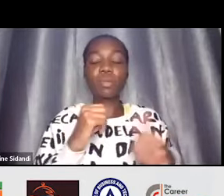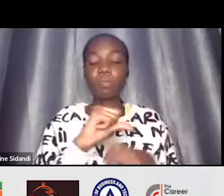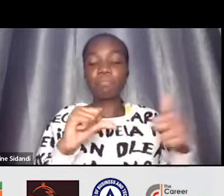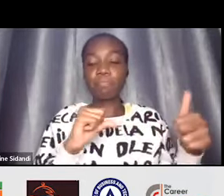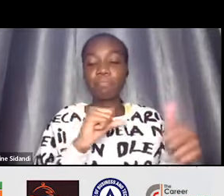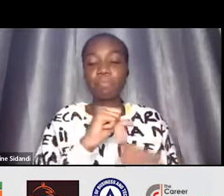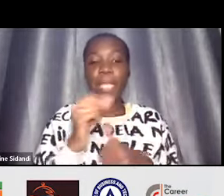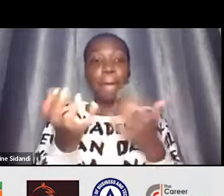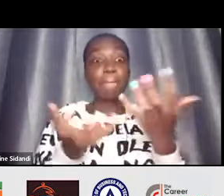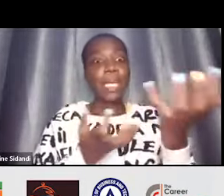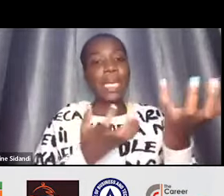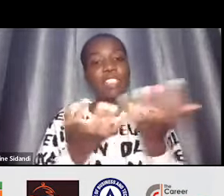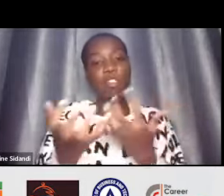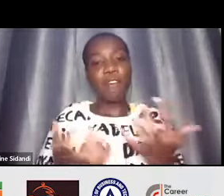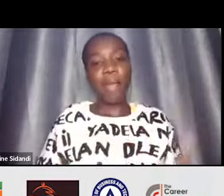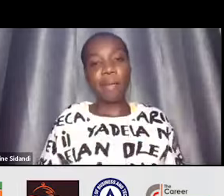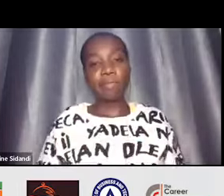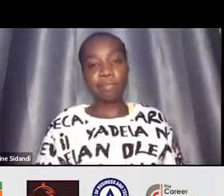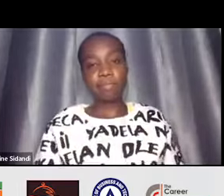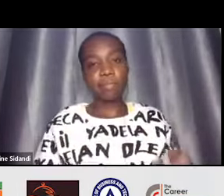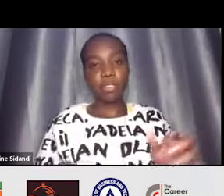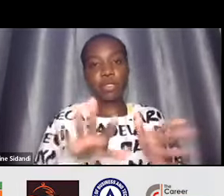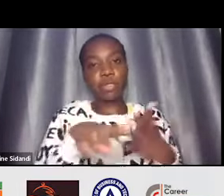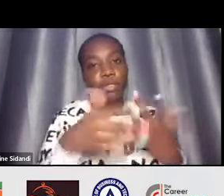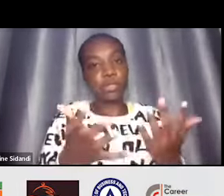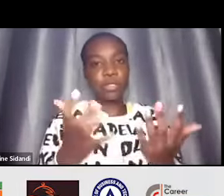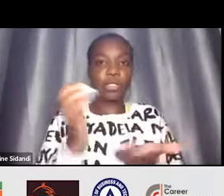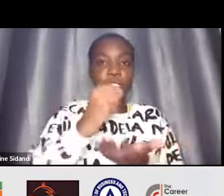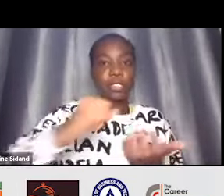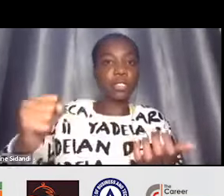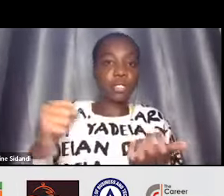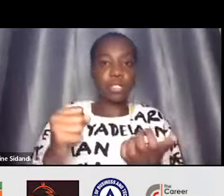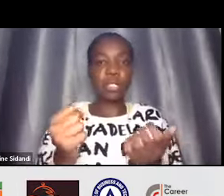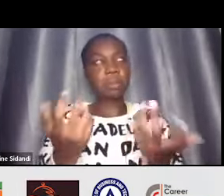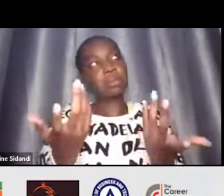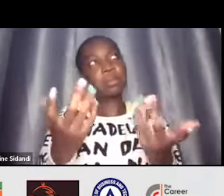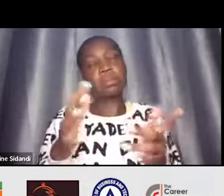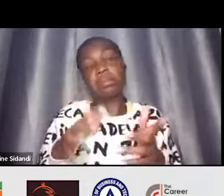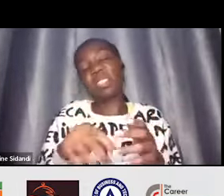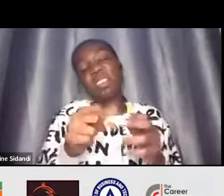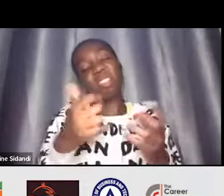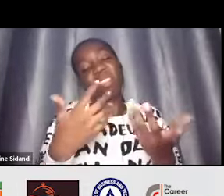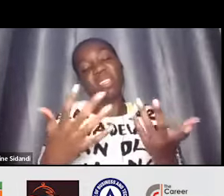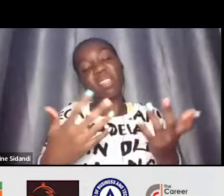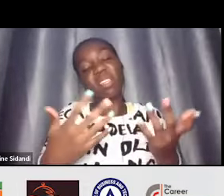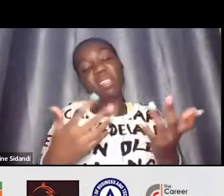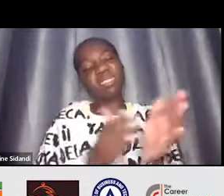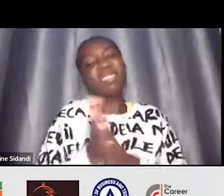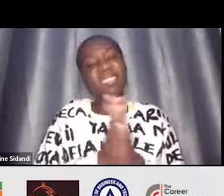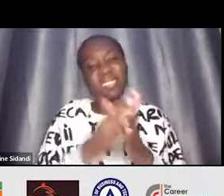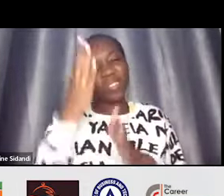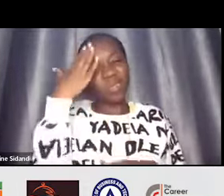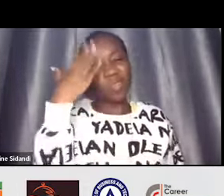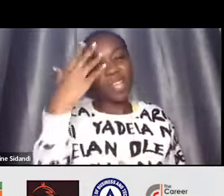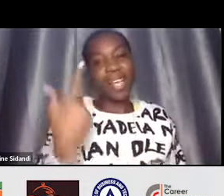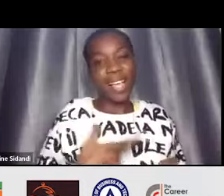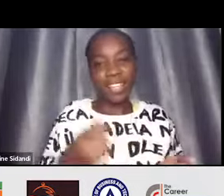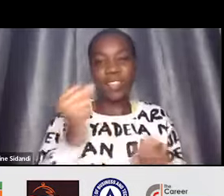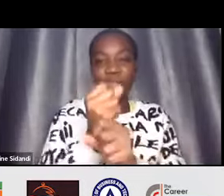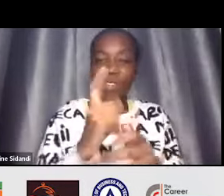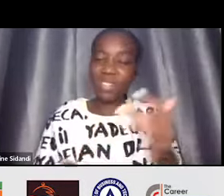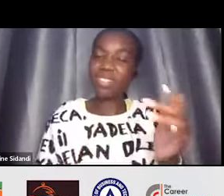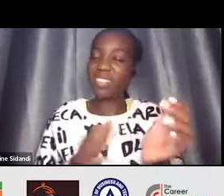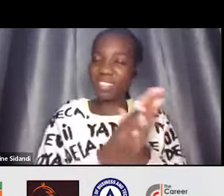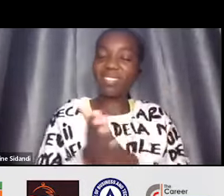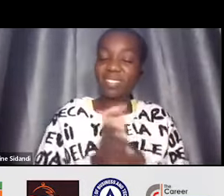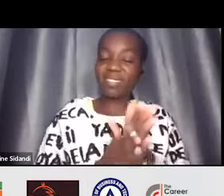biashara or side hustles or something interesting. You know, we always have some interesting sessions. So